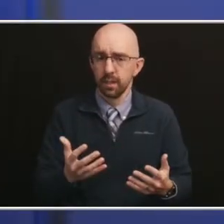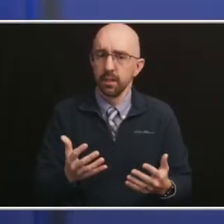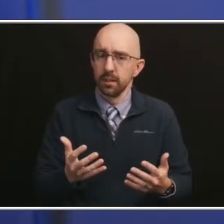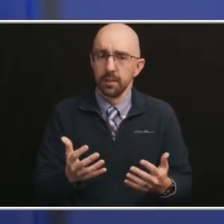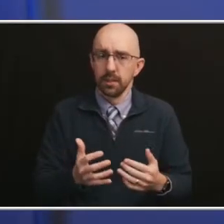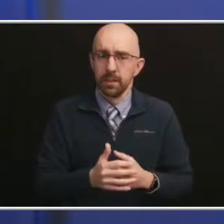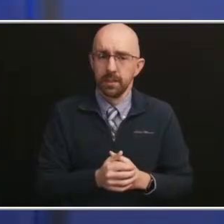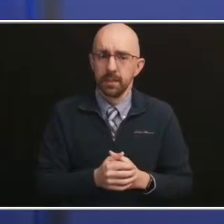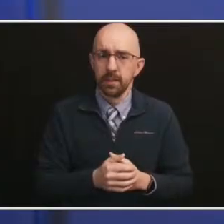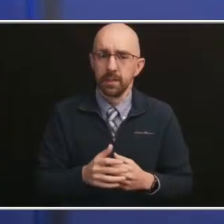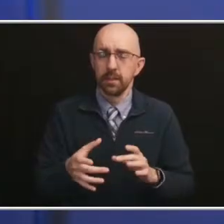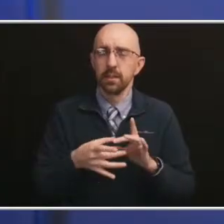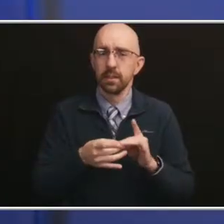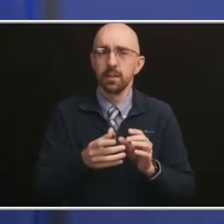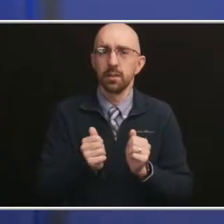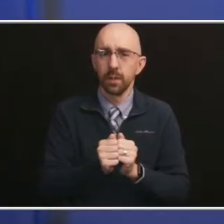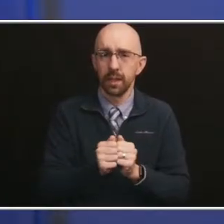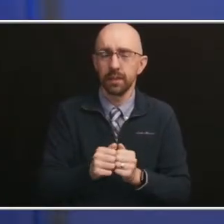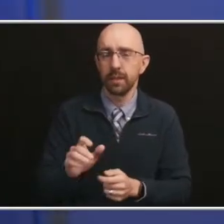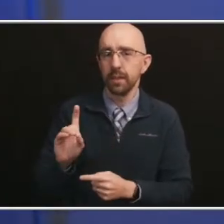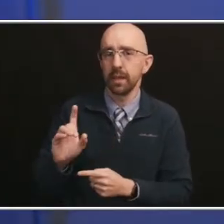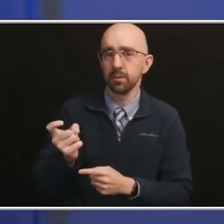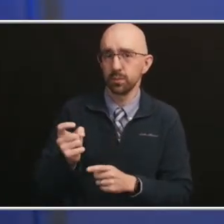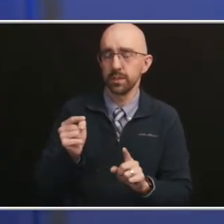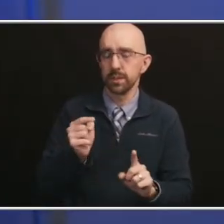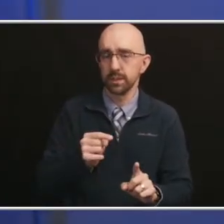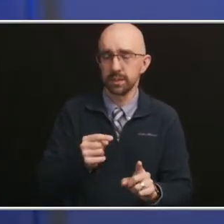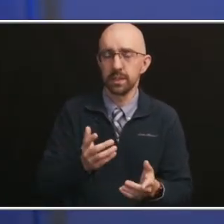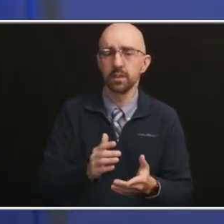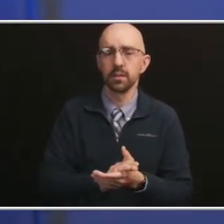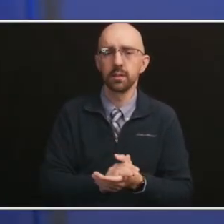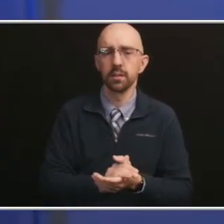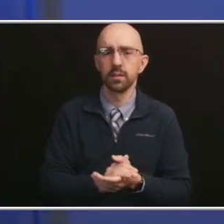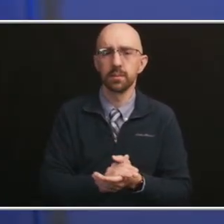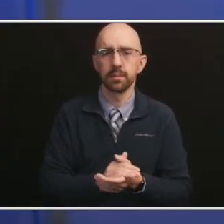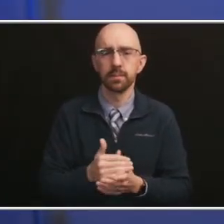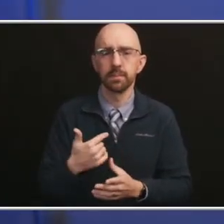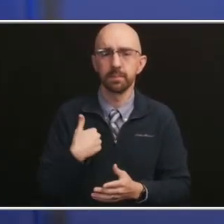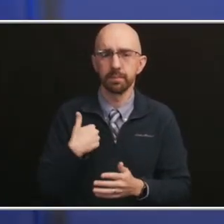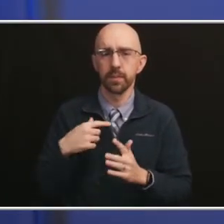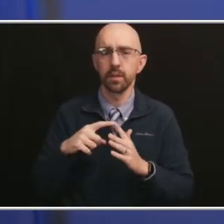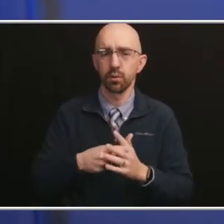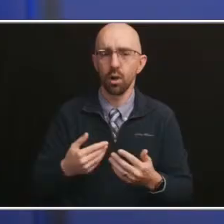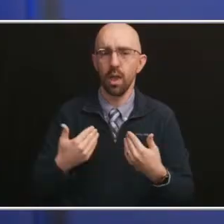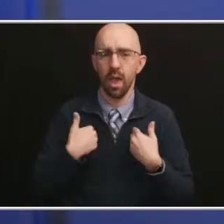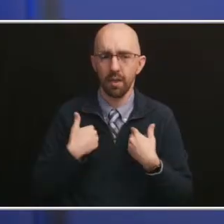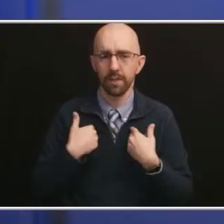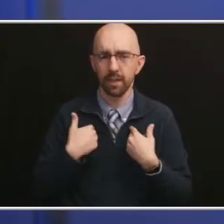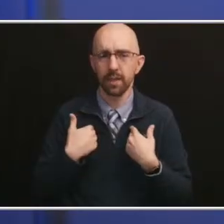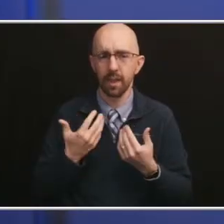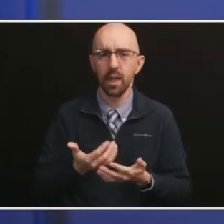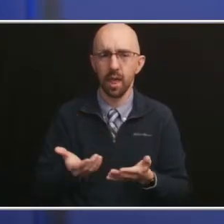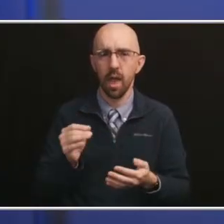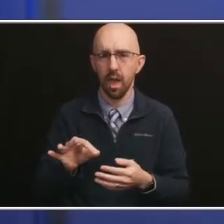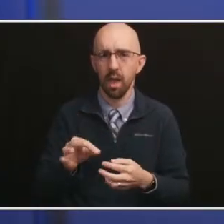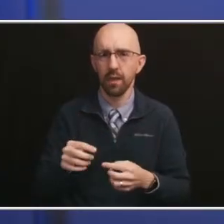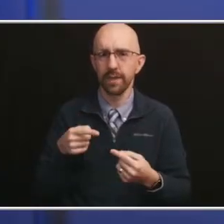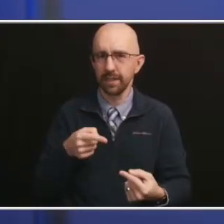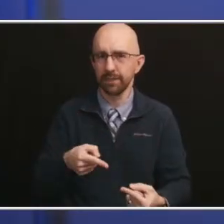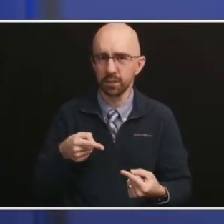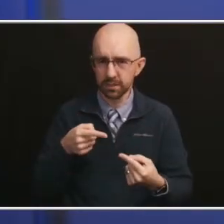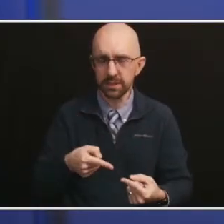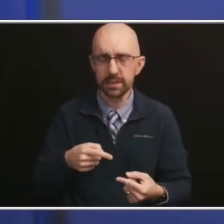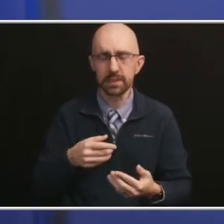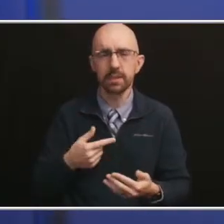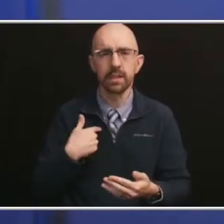terms of the diagnosis, I started having a lot of difficulties. I looked up